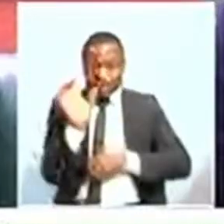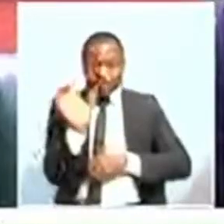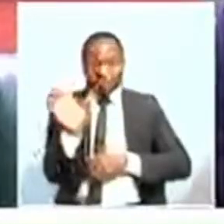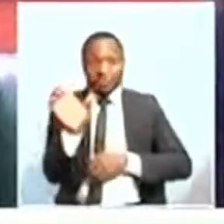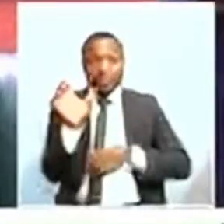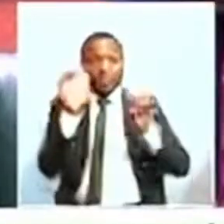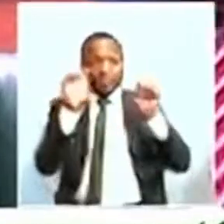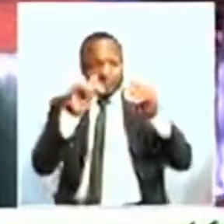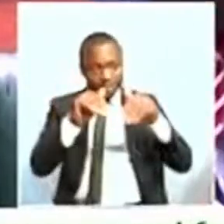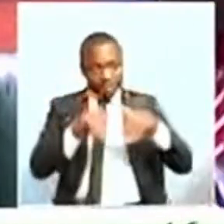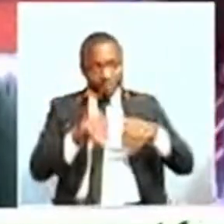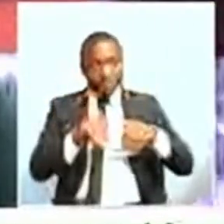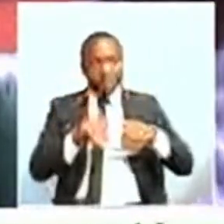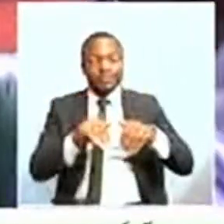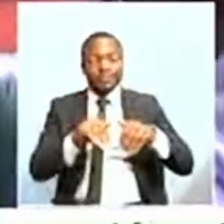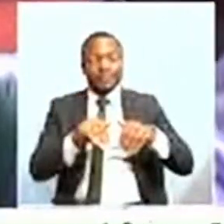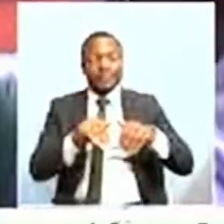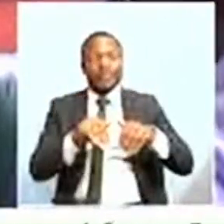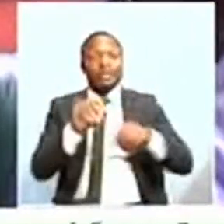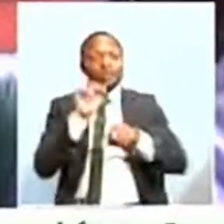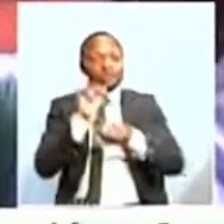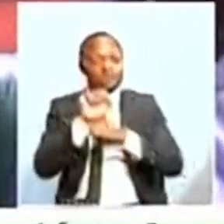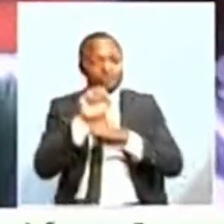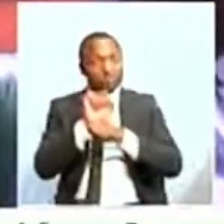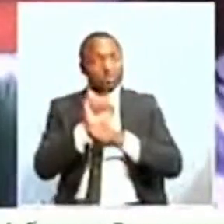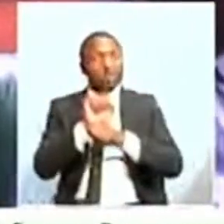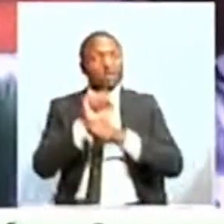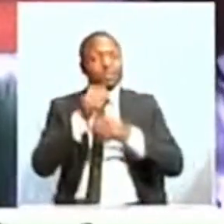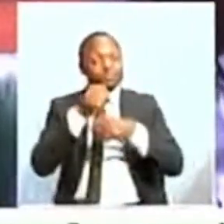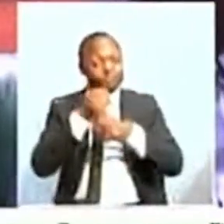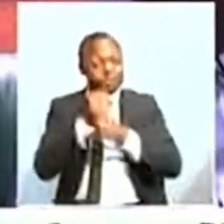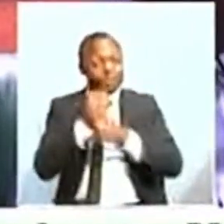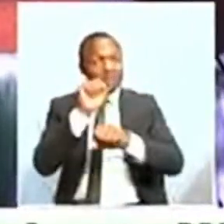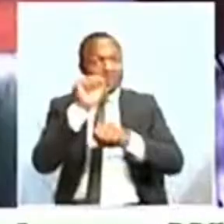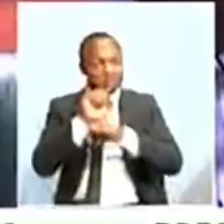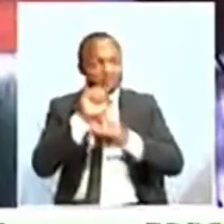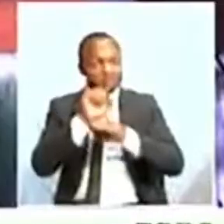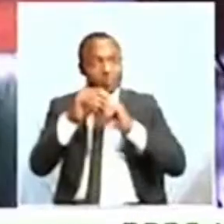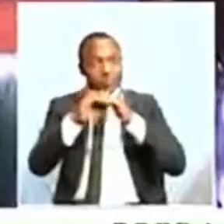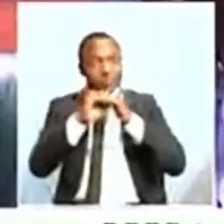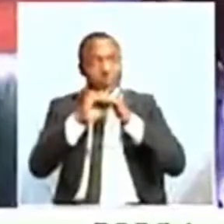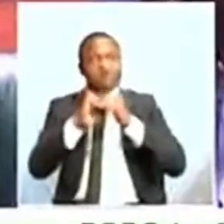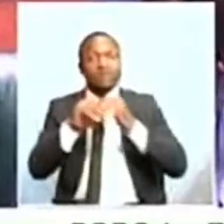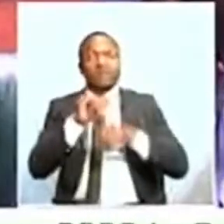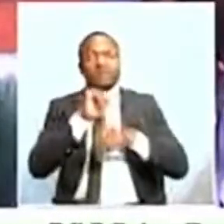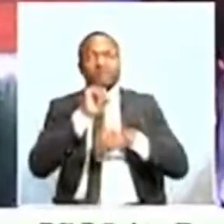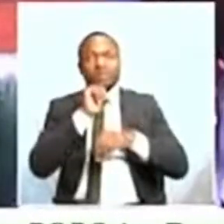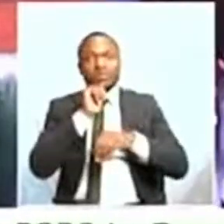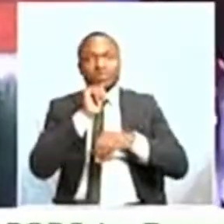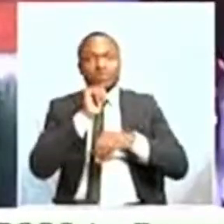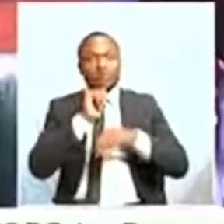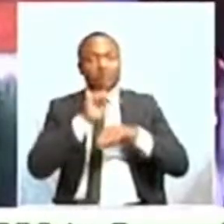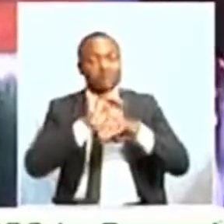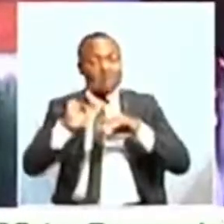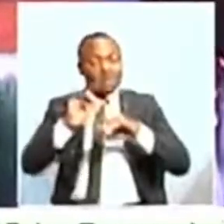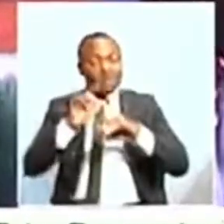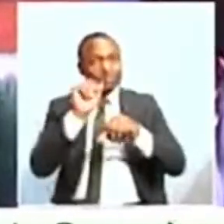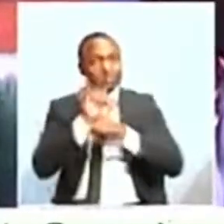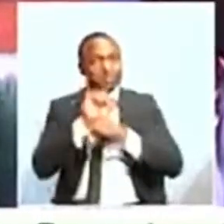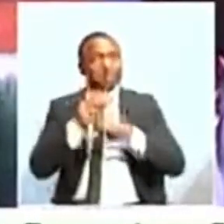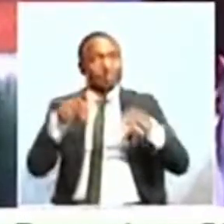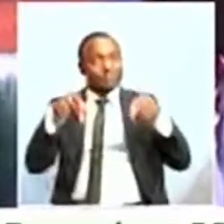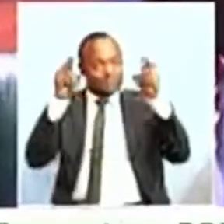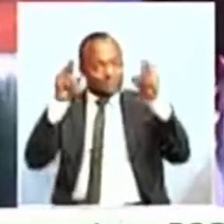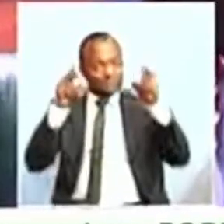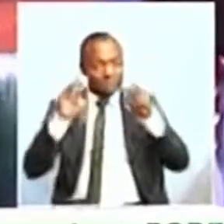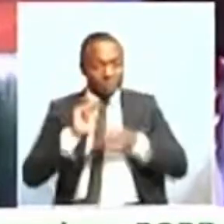depressed, the job creation or job unemployment levels were very high. And for us to